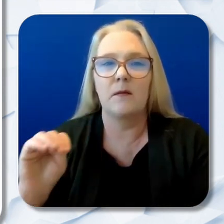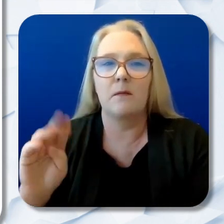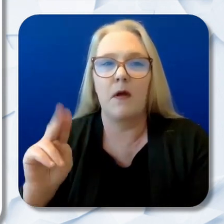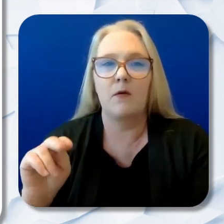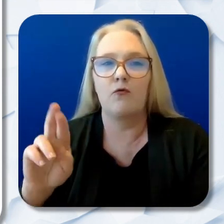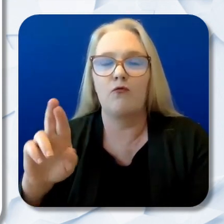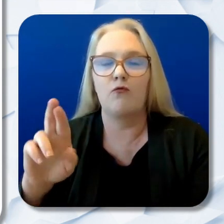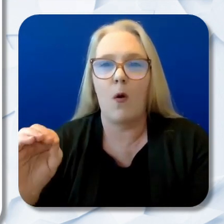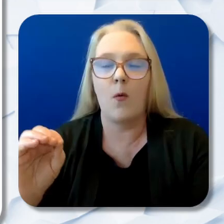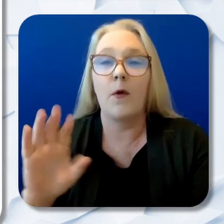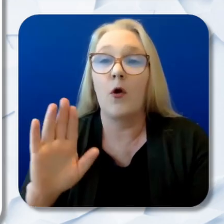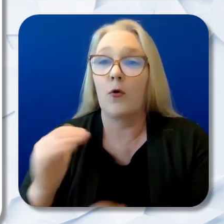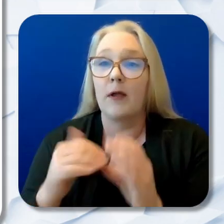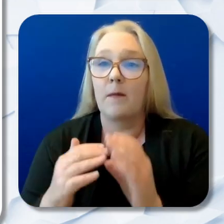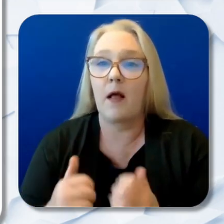address is